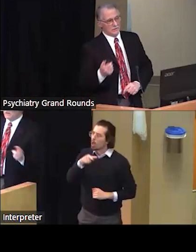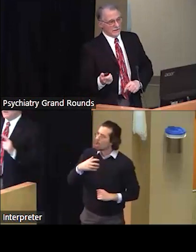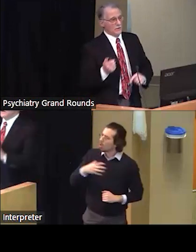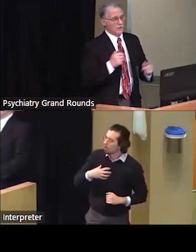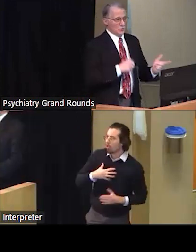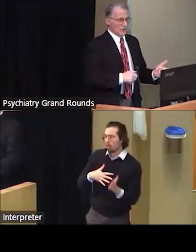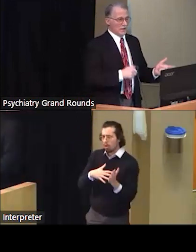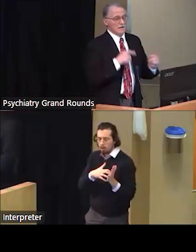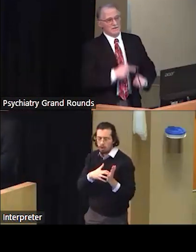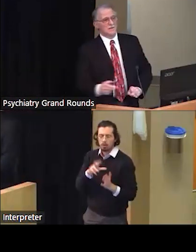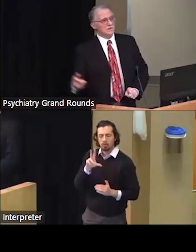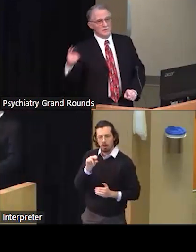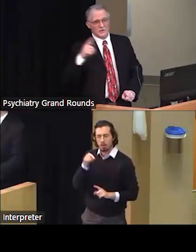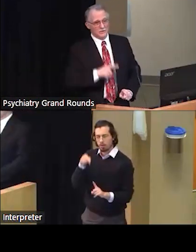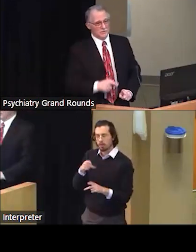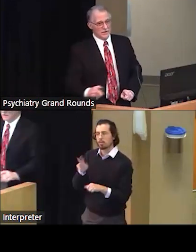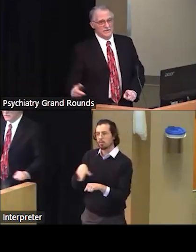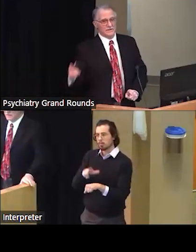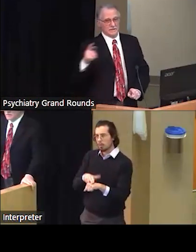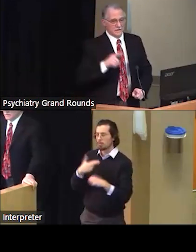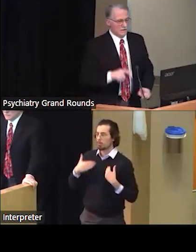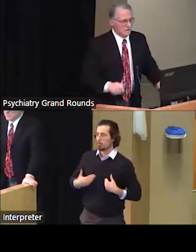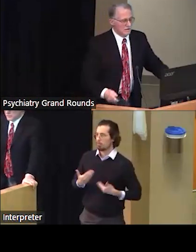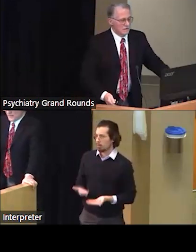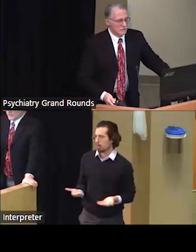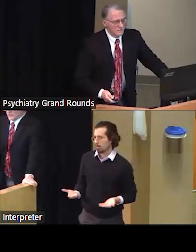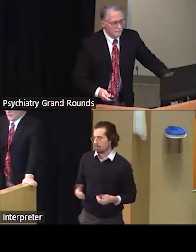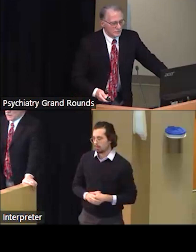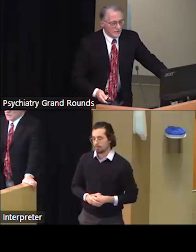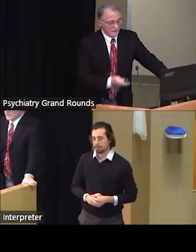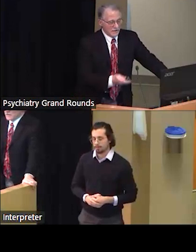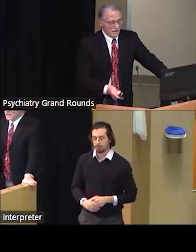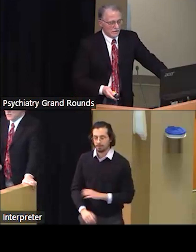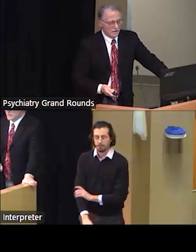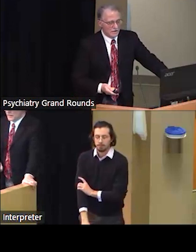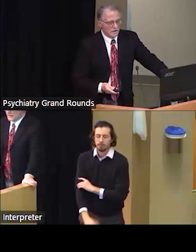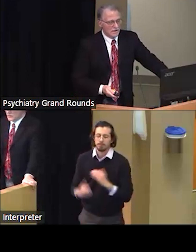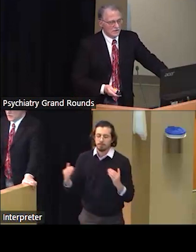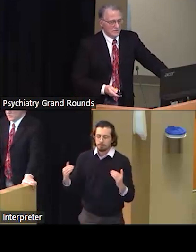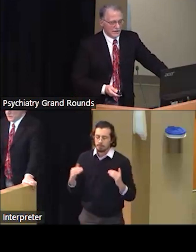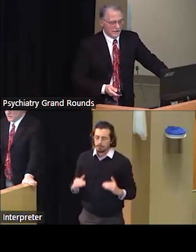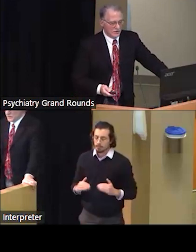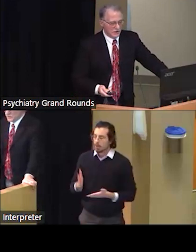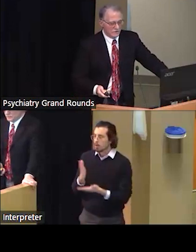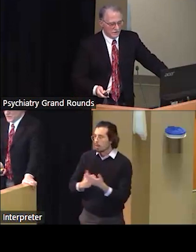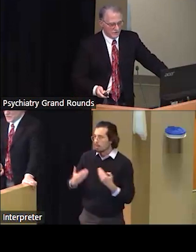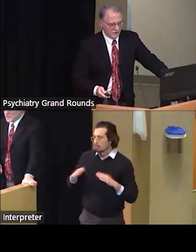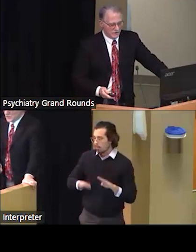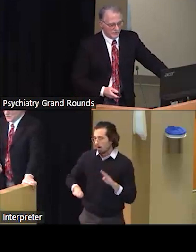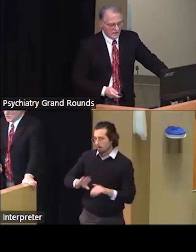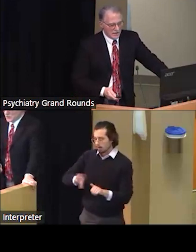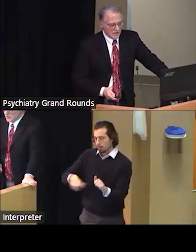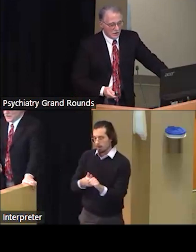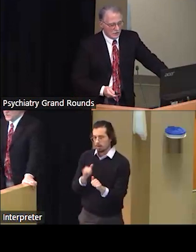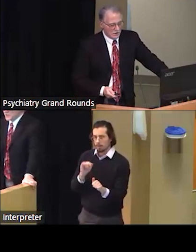you're a complainer or you're weak. This is a normal human process. And here's some of the biology of